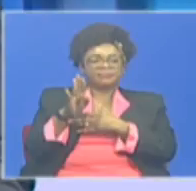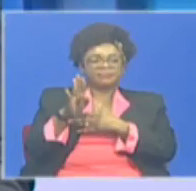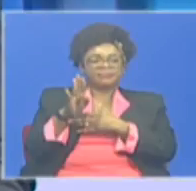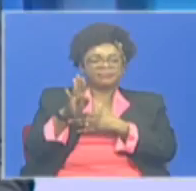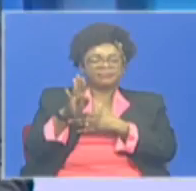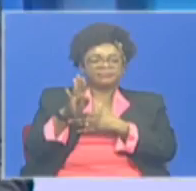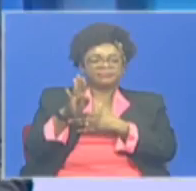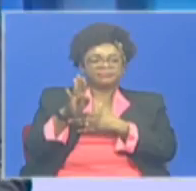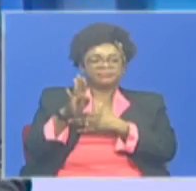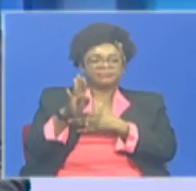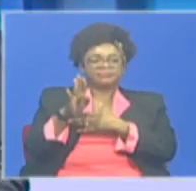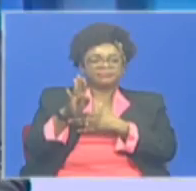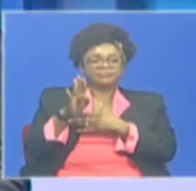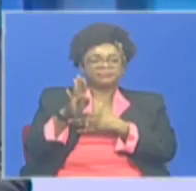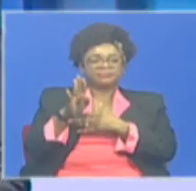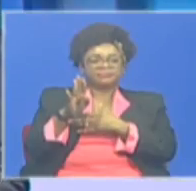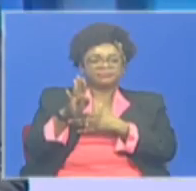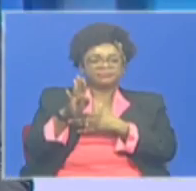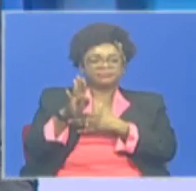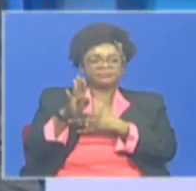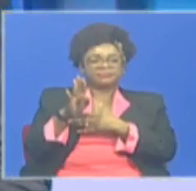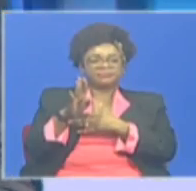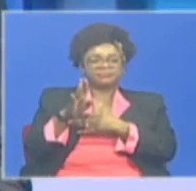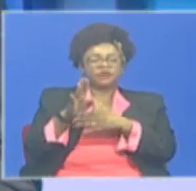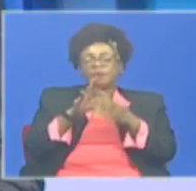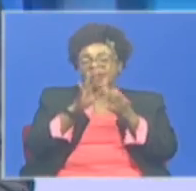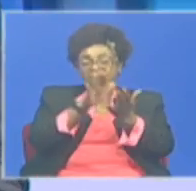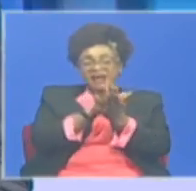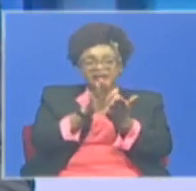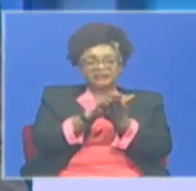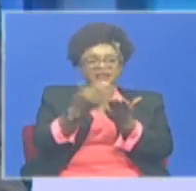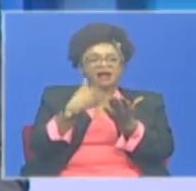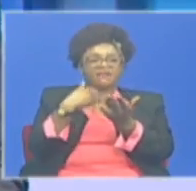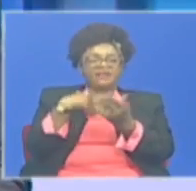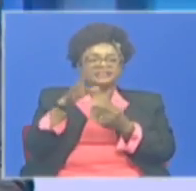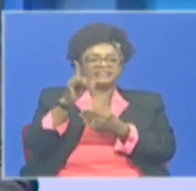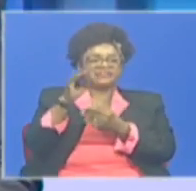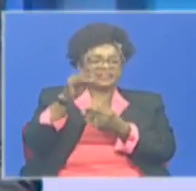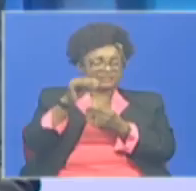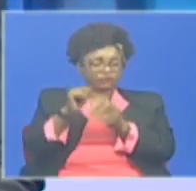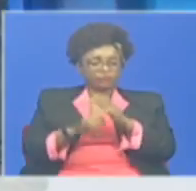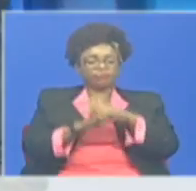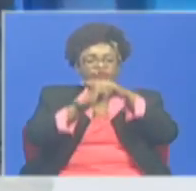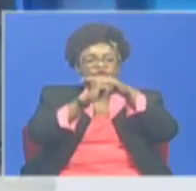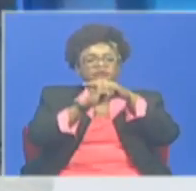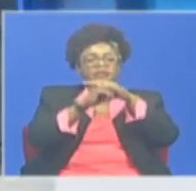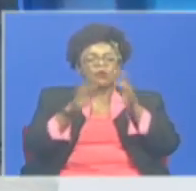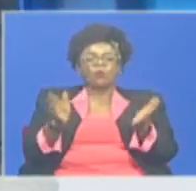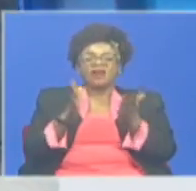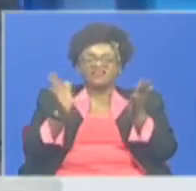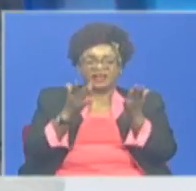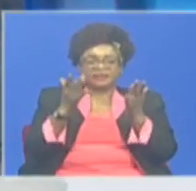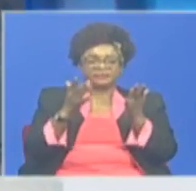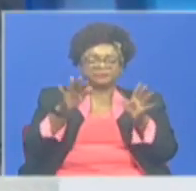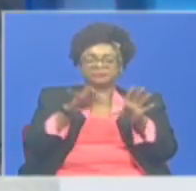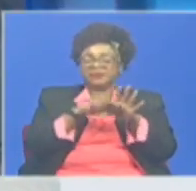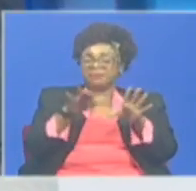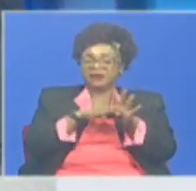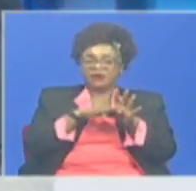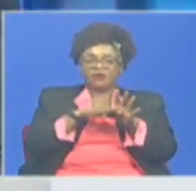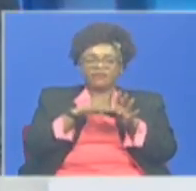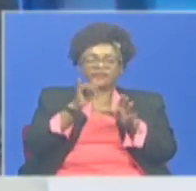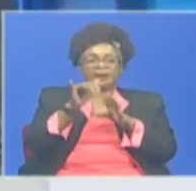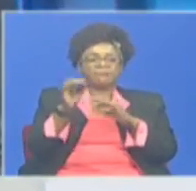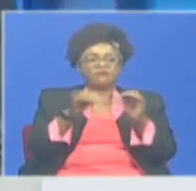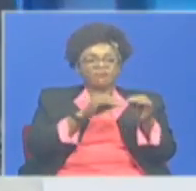And the Cooperative Bank is accelerating the payment of dividends in a bid to boost the welfare of members of the cooperative movement. In light of